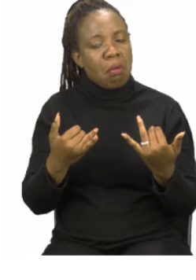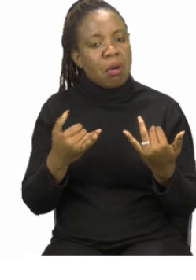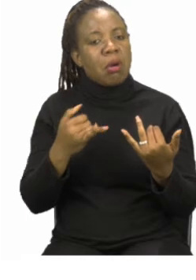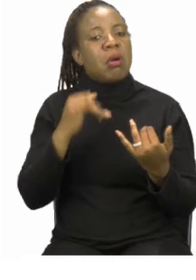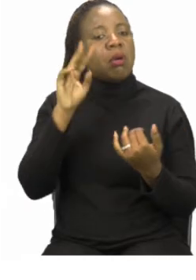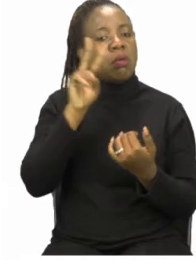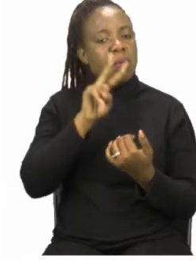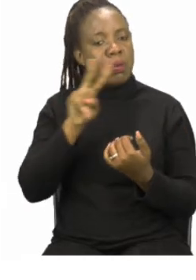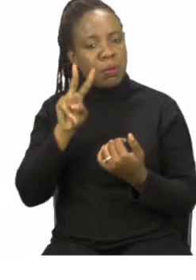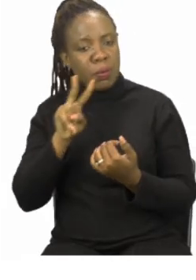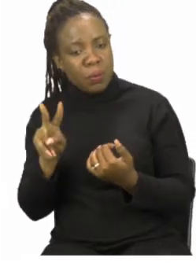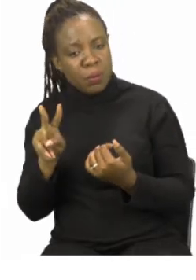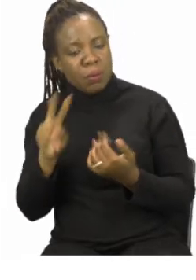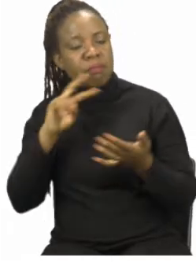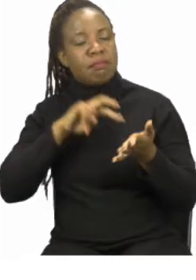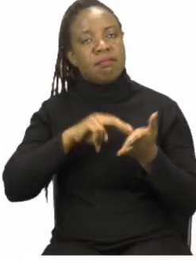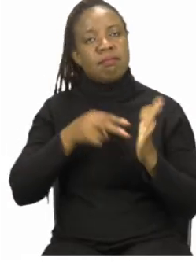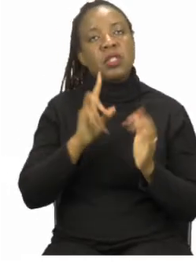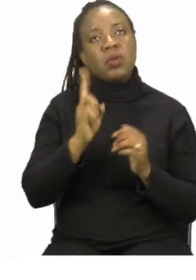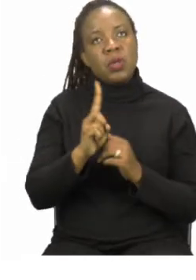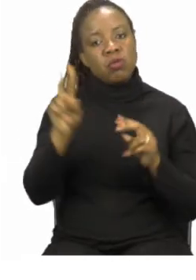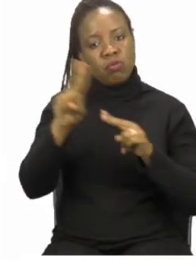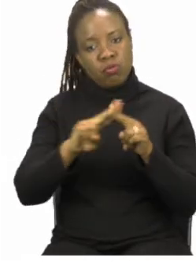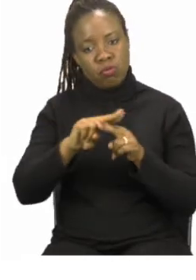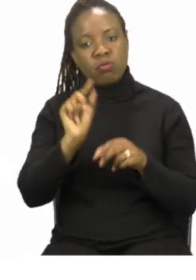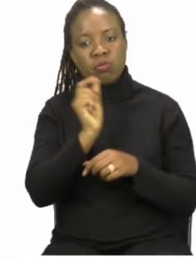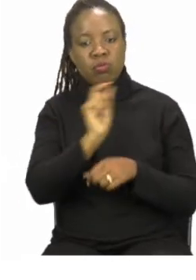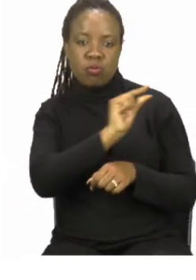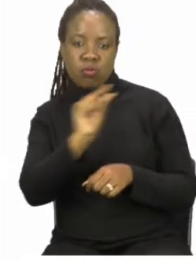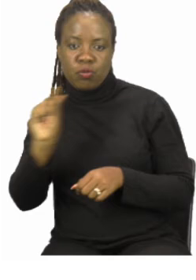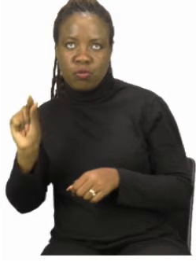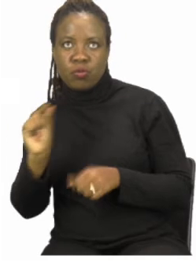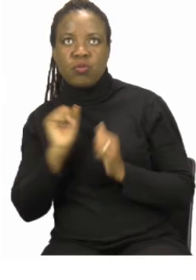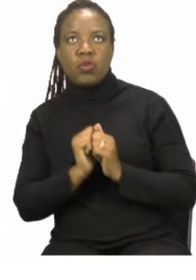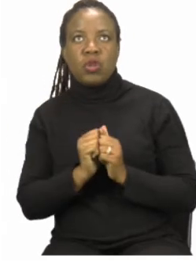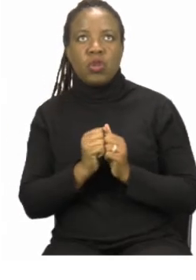use them in a sentence. We have the words grow,